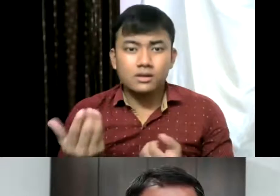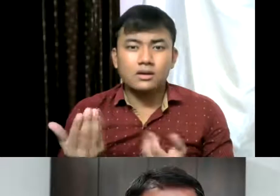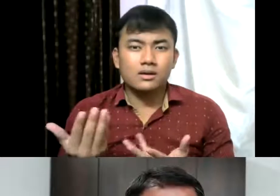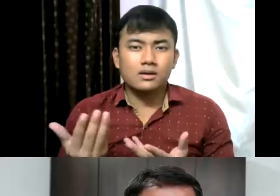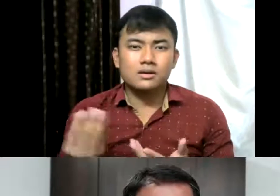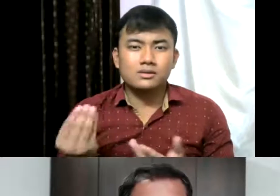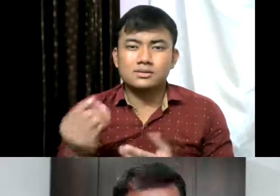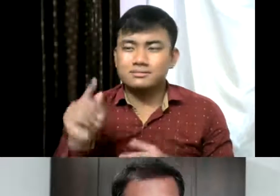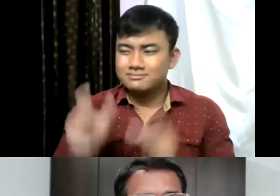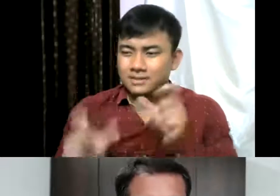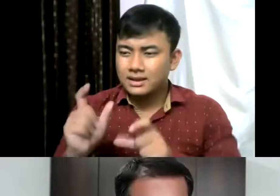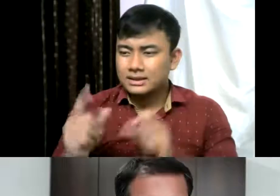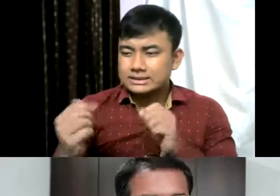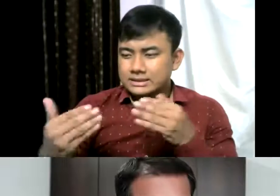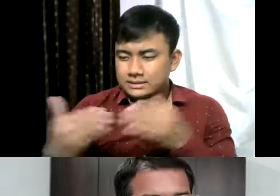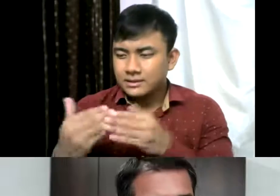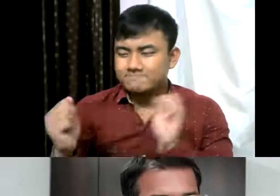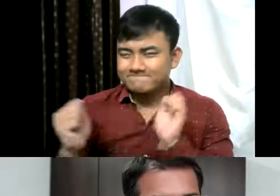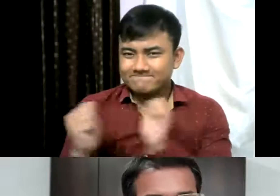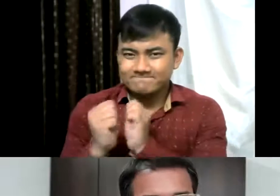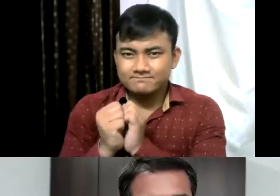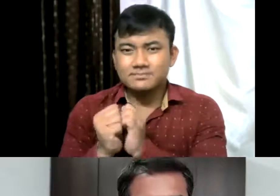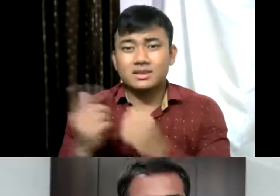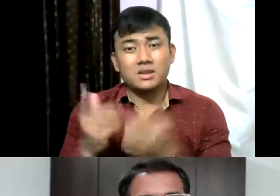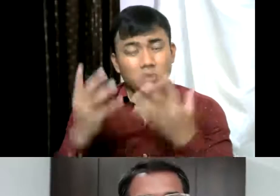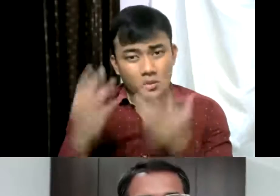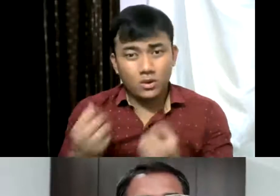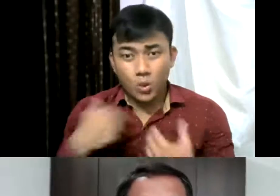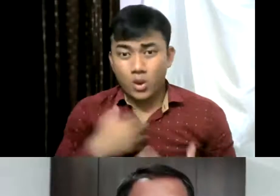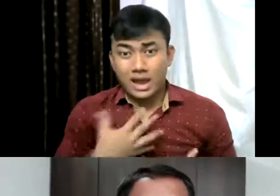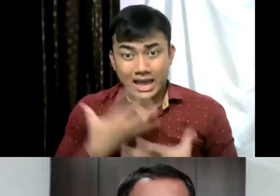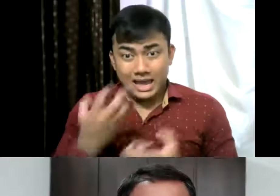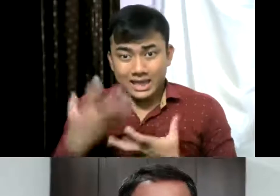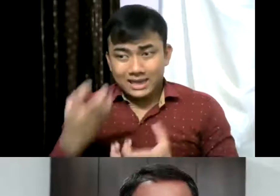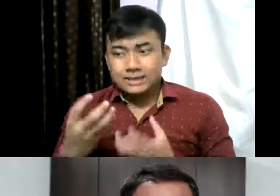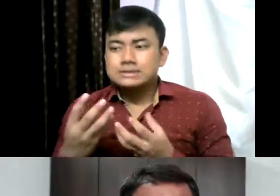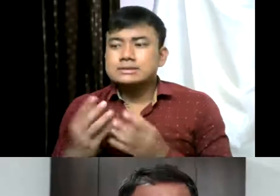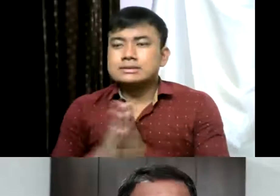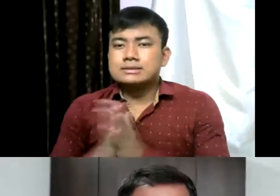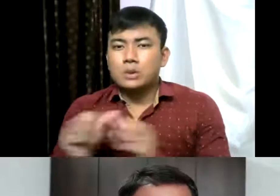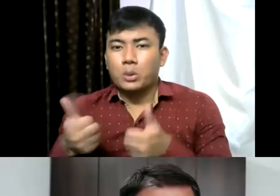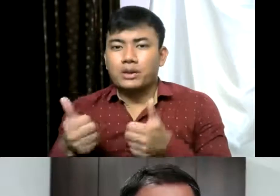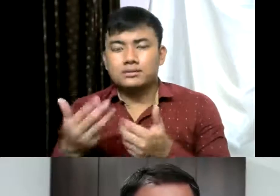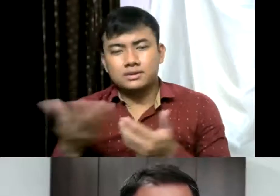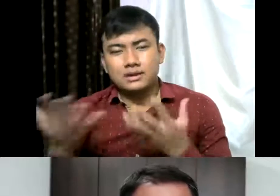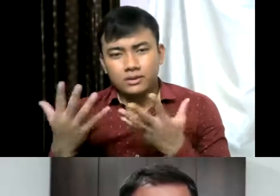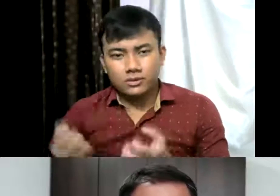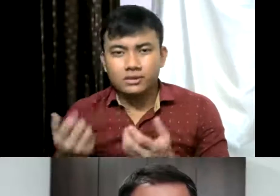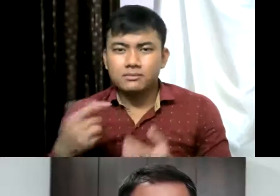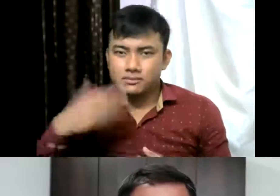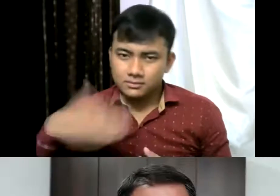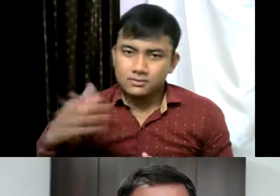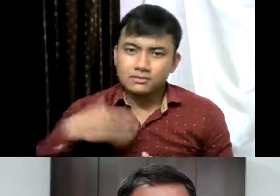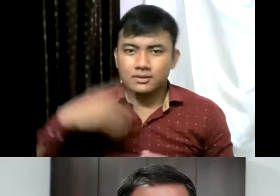of intimacy in some form in which they can access desire. So that's something that I am currently thinking. I'll add more after